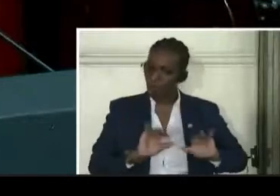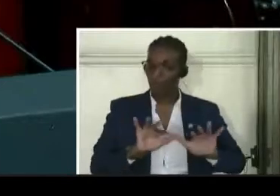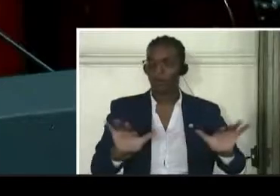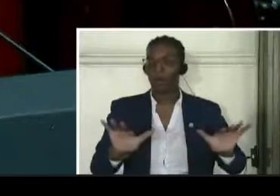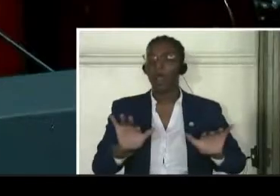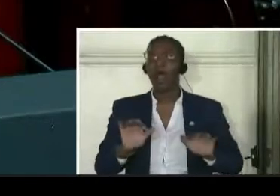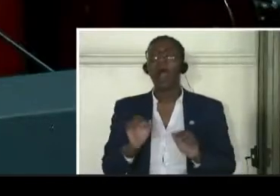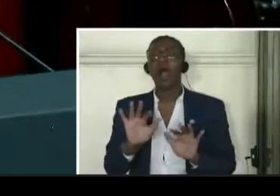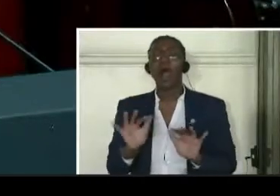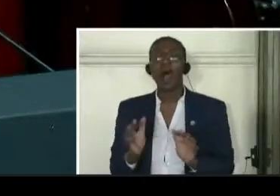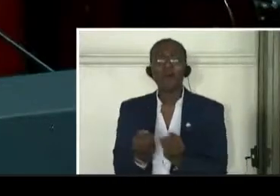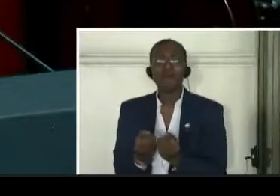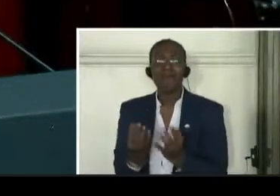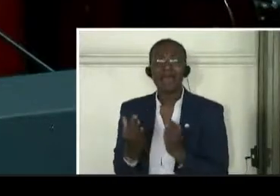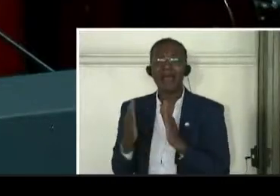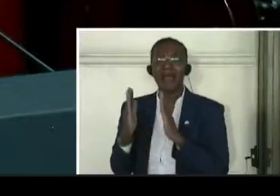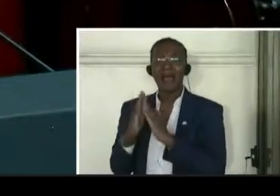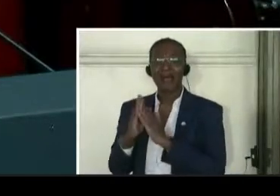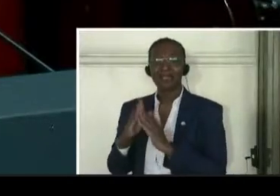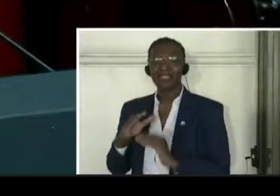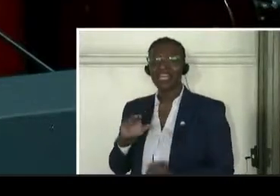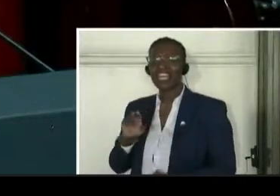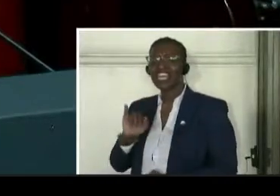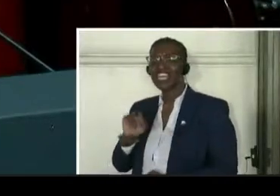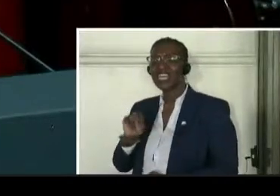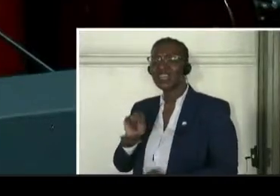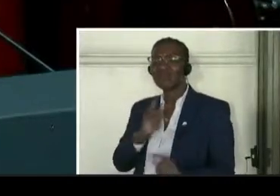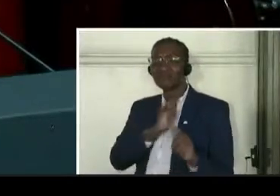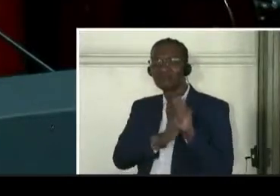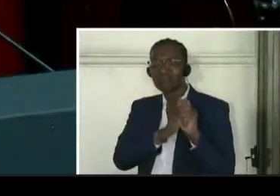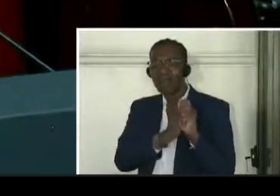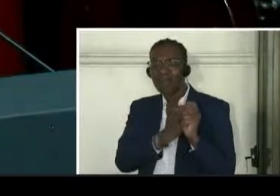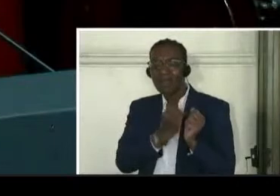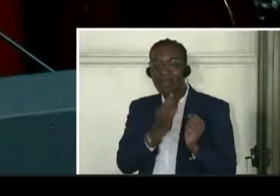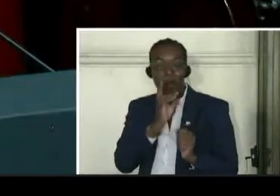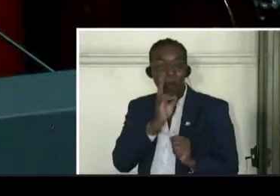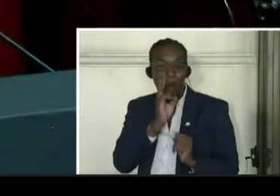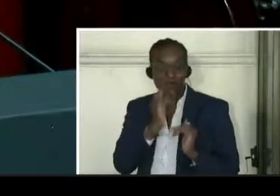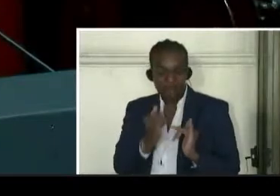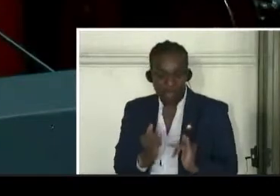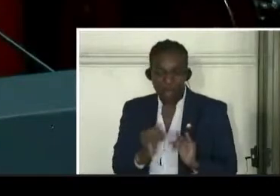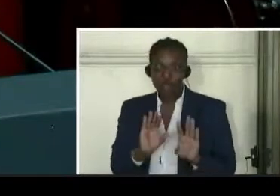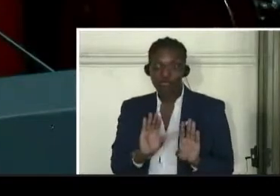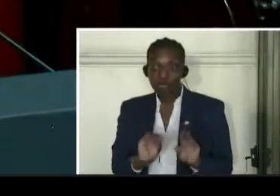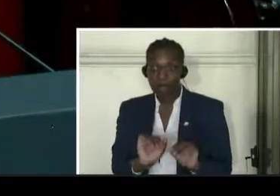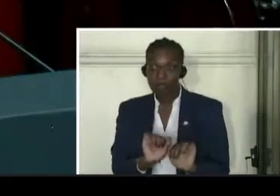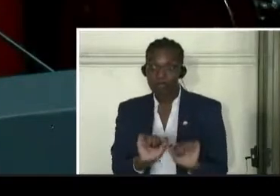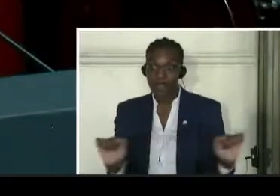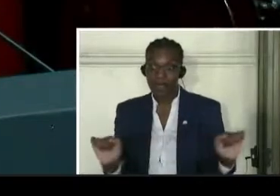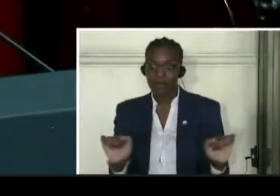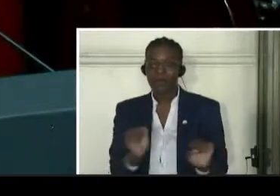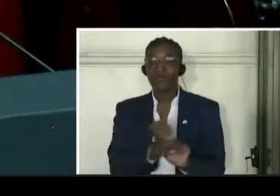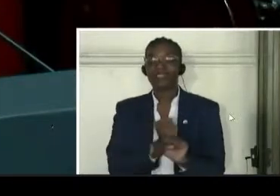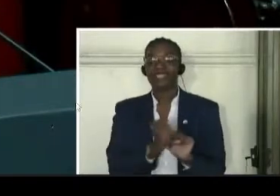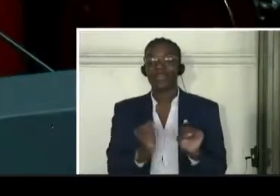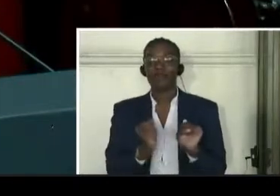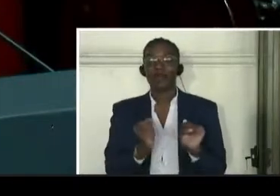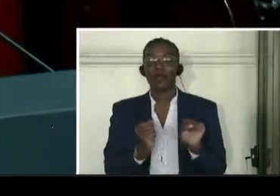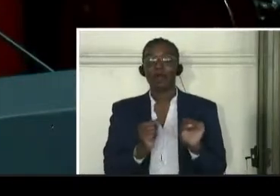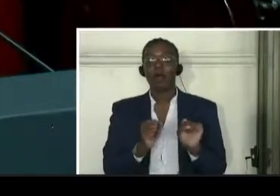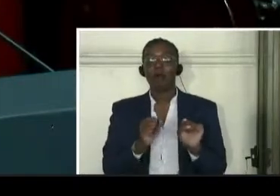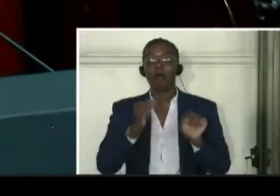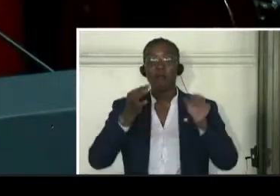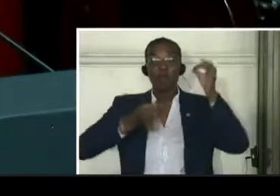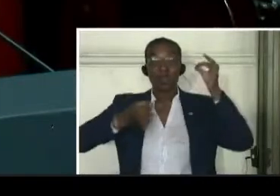informal settlements come up under the ANC-led city's watch? Perhaps stopping them would not have been politically